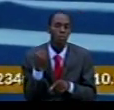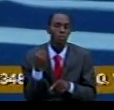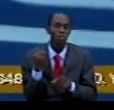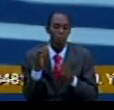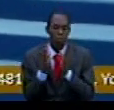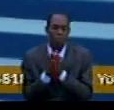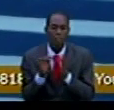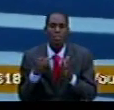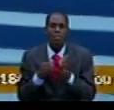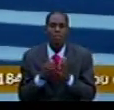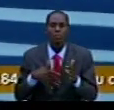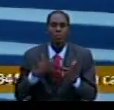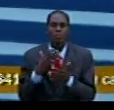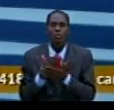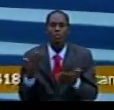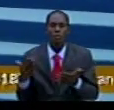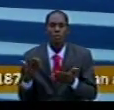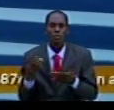way onra,